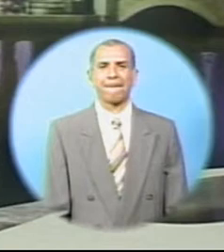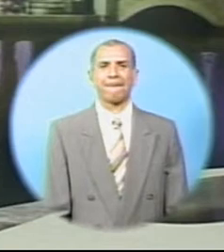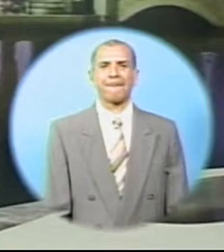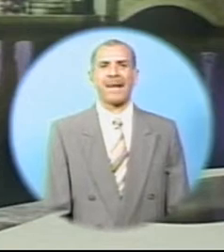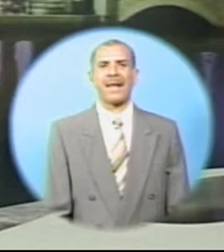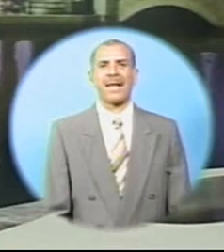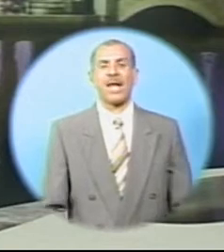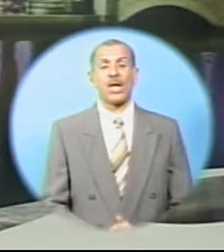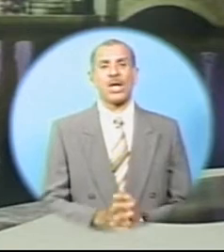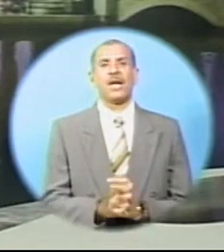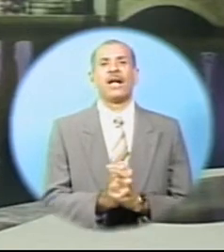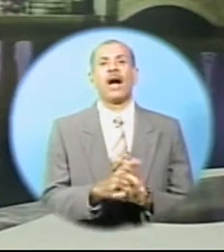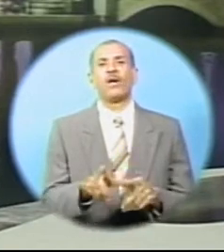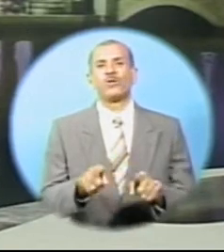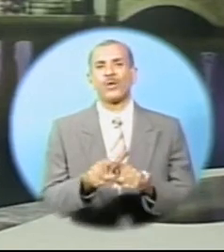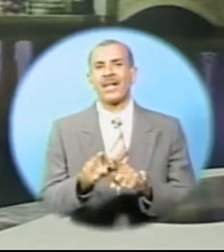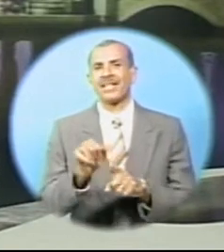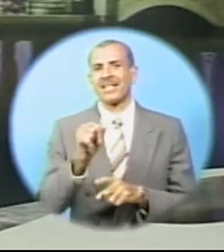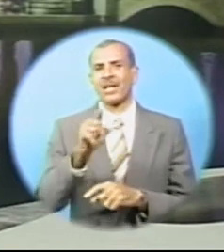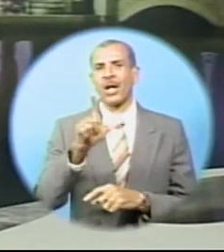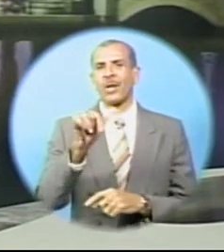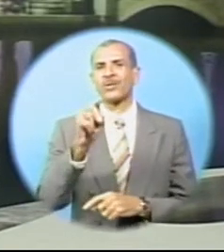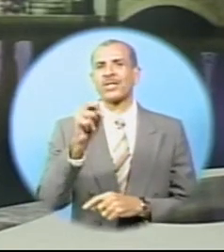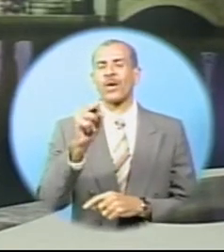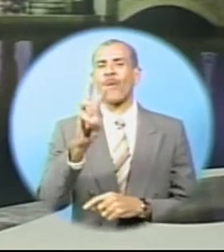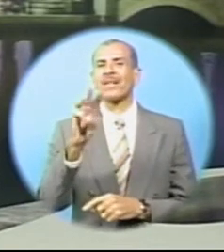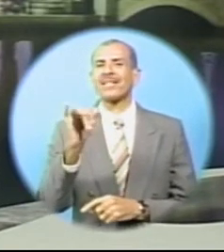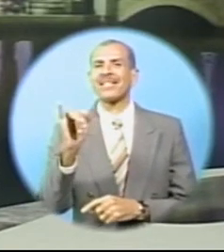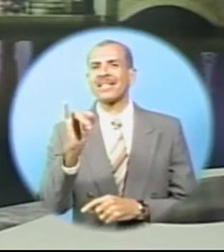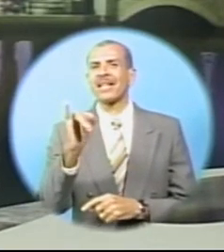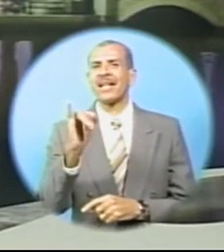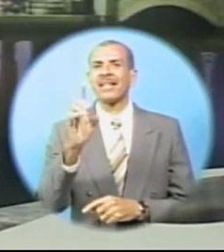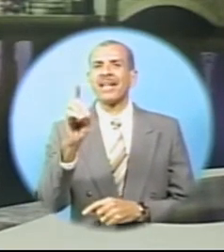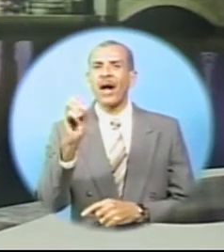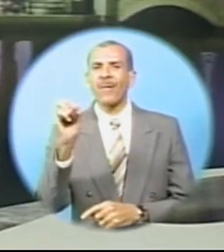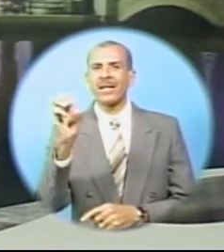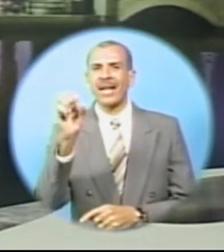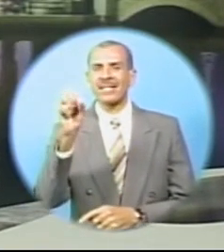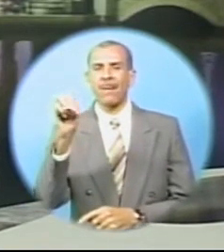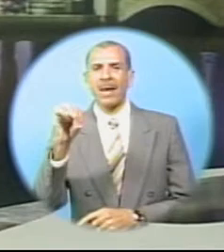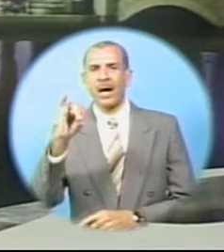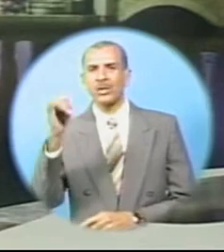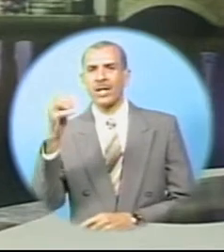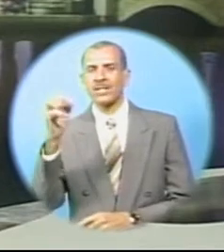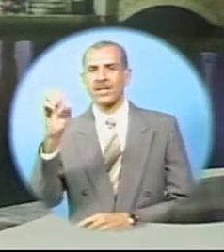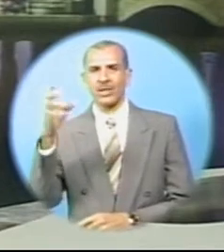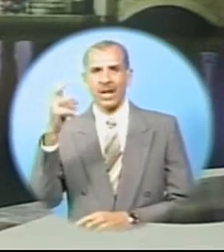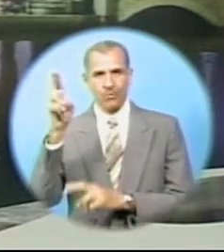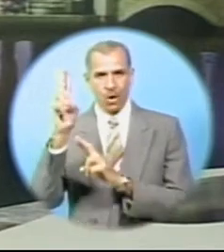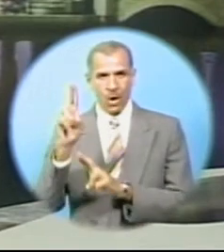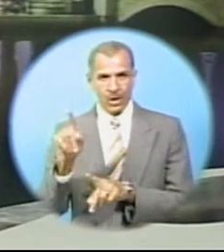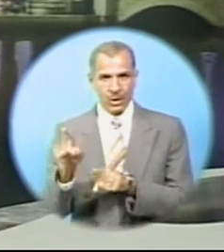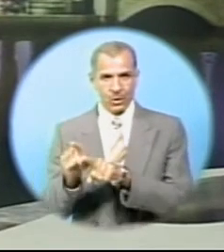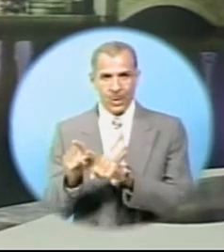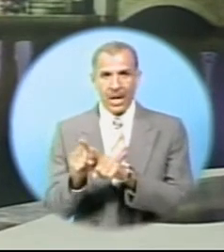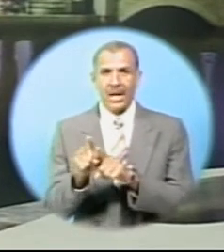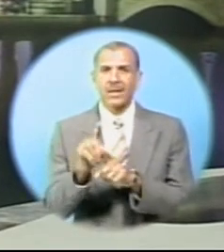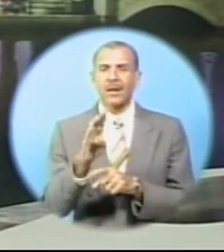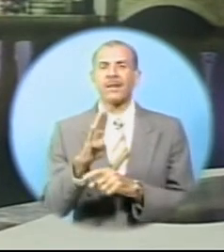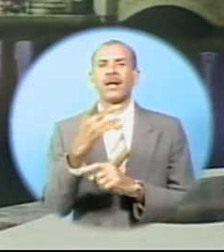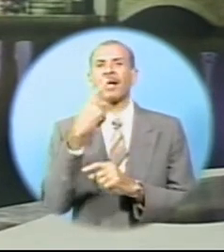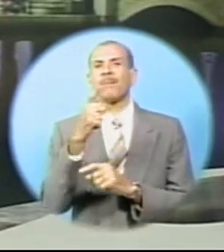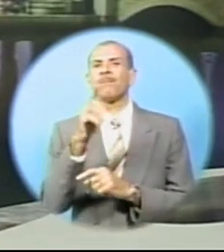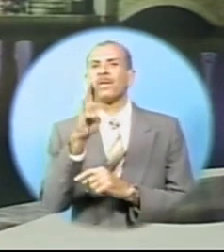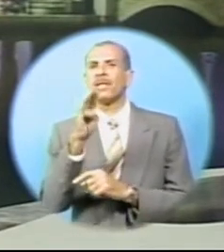Superstars, I love them. Meanwhile, in St. Lucia, Windies players Darren Sammy and Johnson Charles were honored as well. The Beausejour